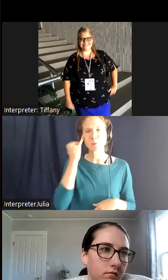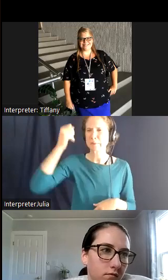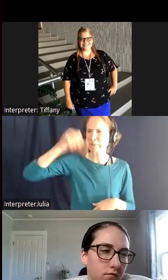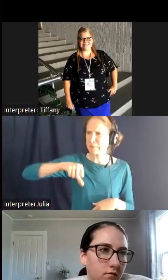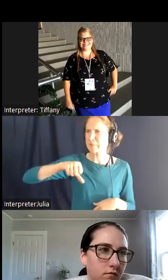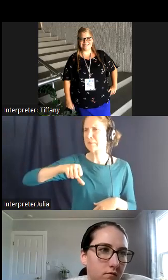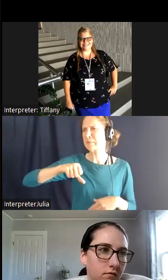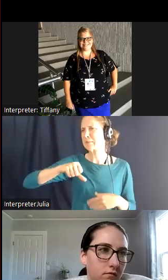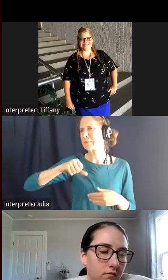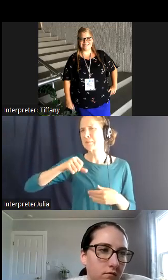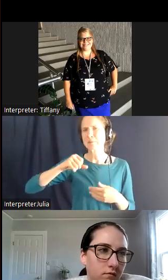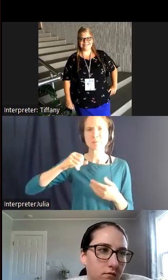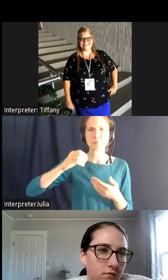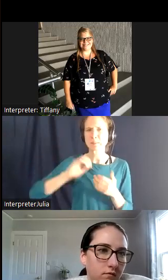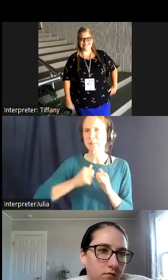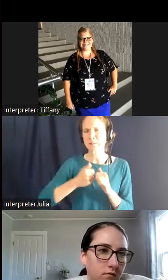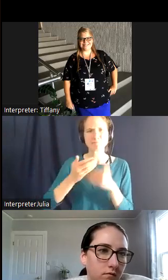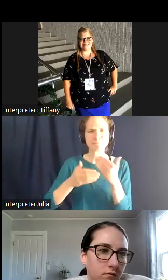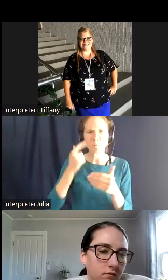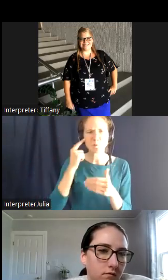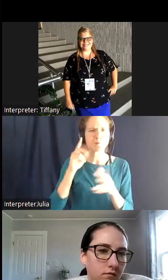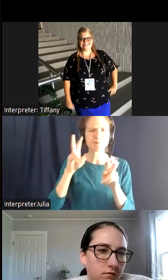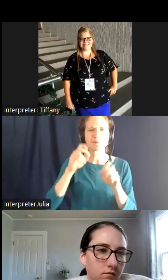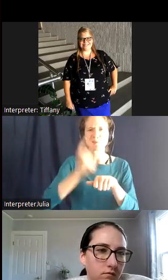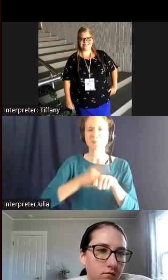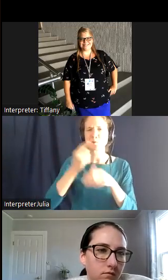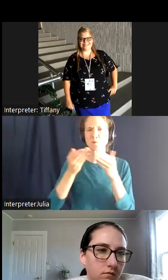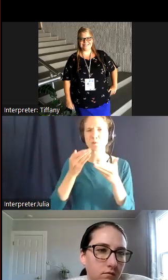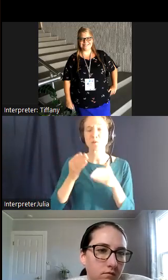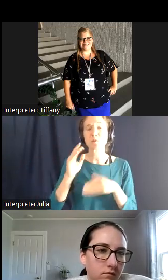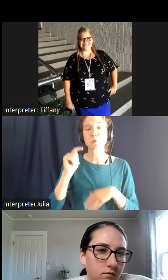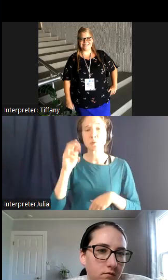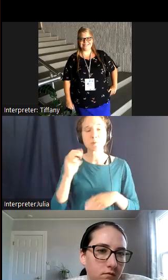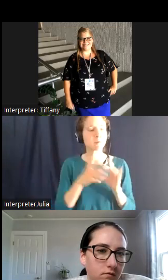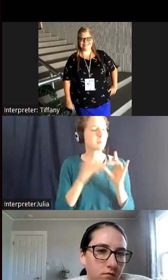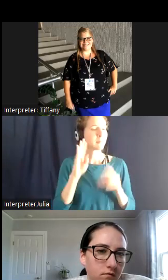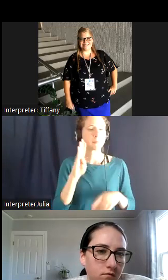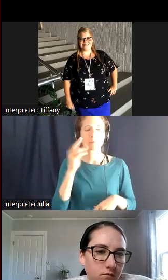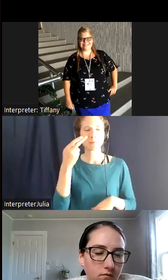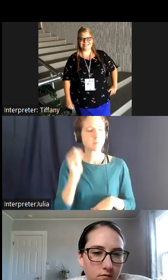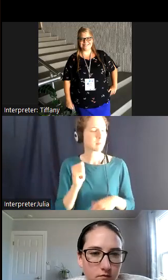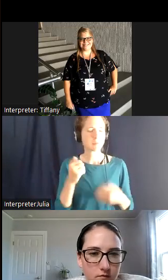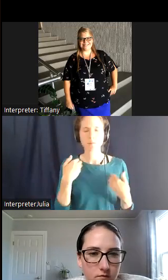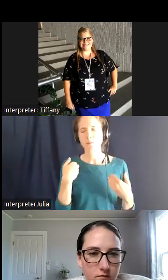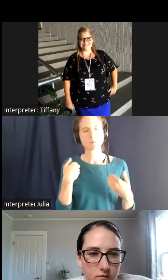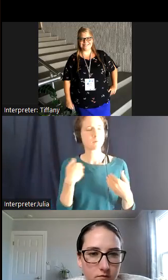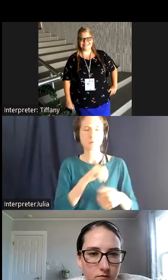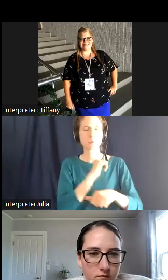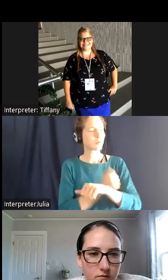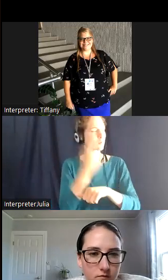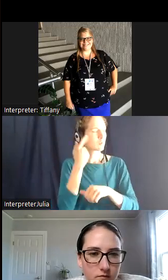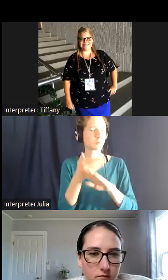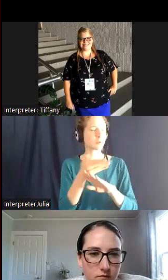And Tom responded, the BHA does not have direct authority regarding prior authorizations, but we do have